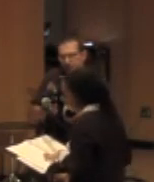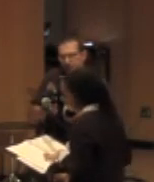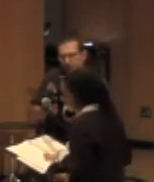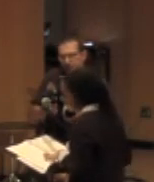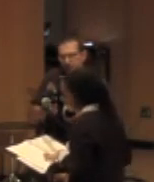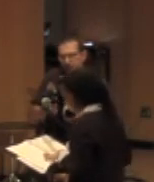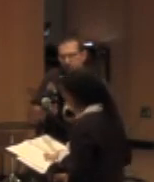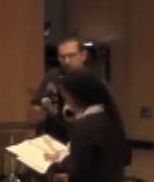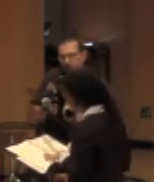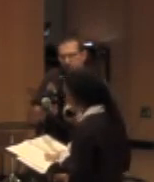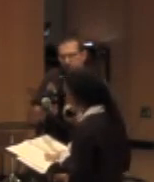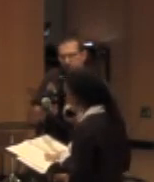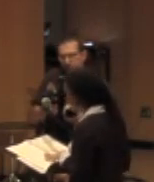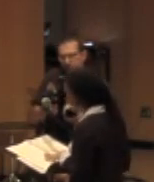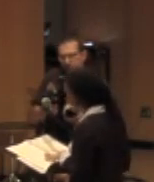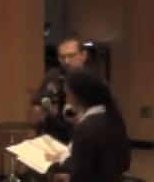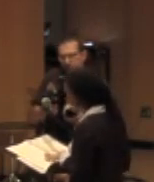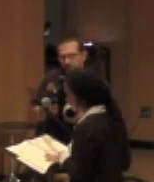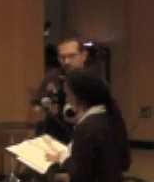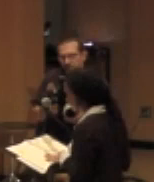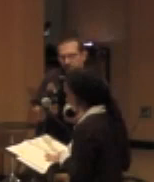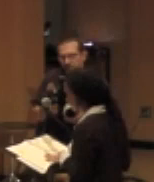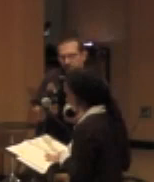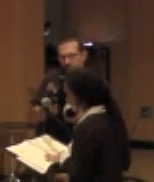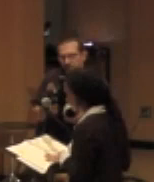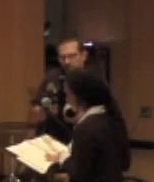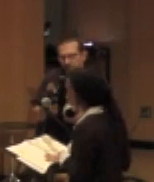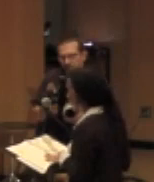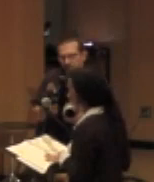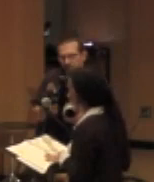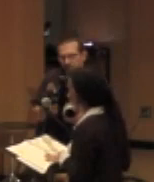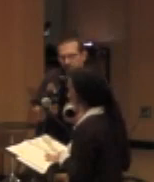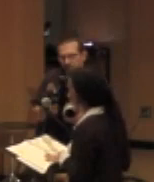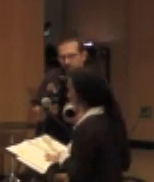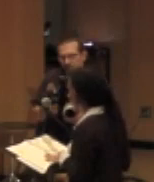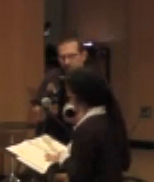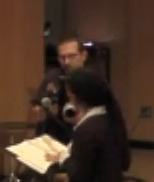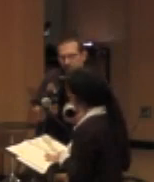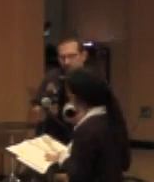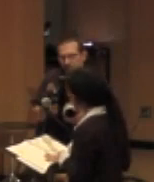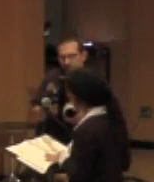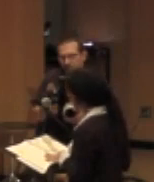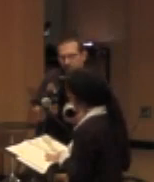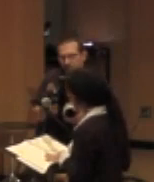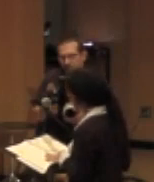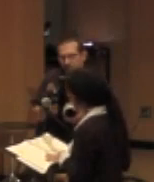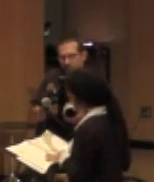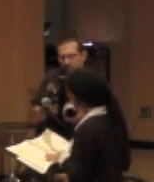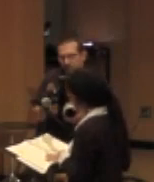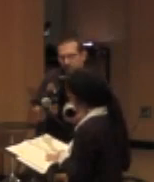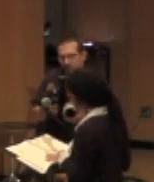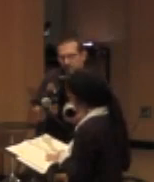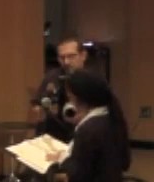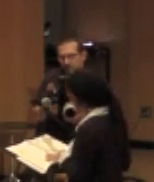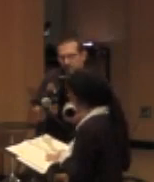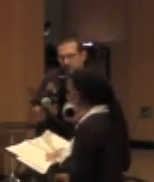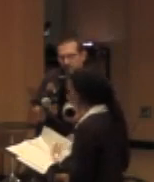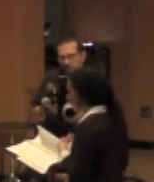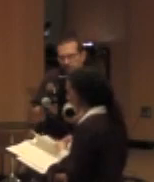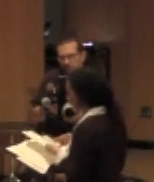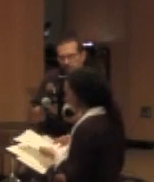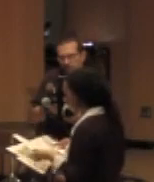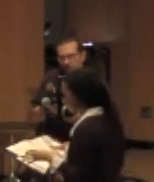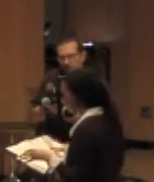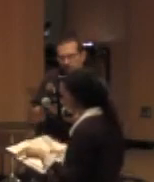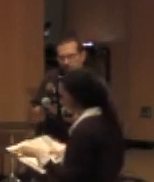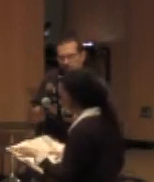his grandparents yeah I know with a devout grandmother but they got along but he and his grandmother have you met her no